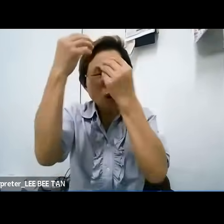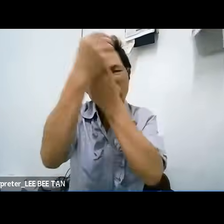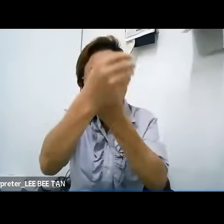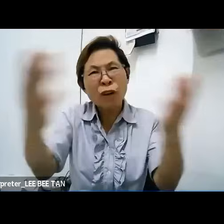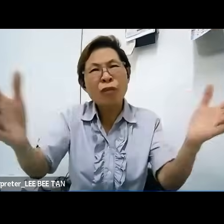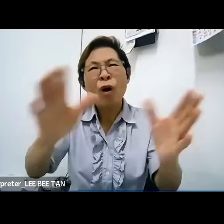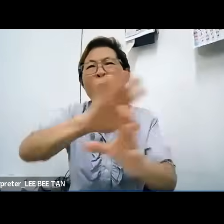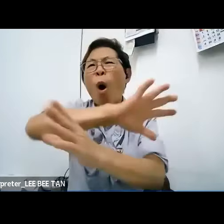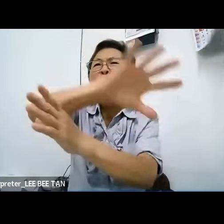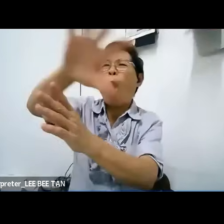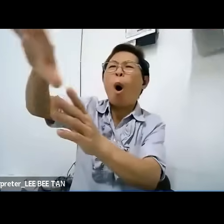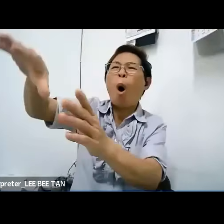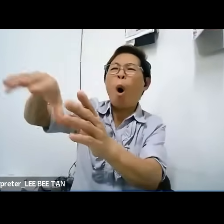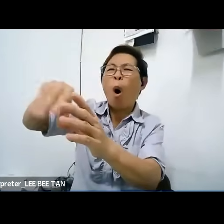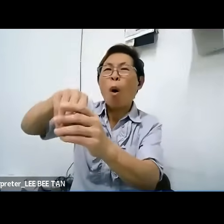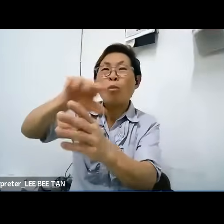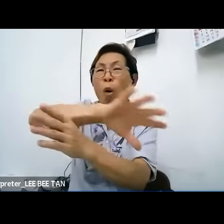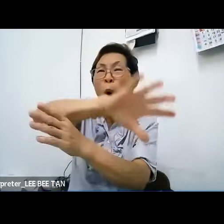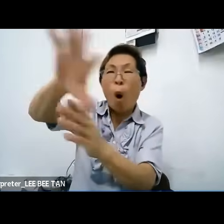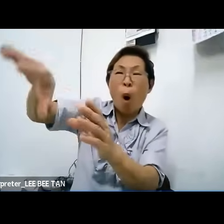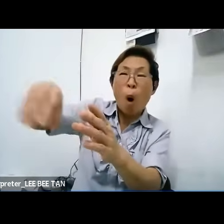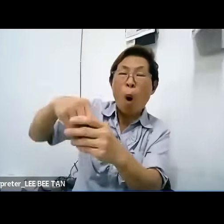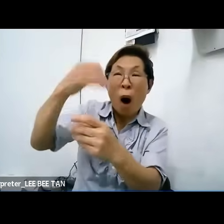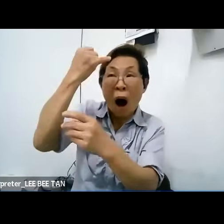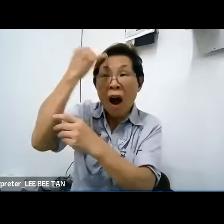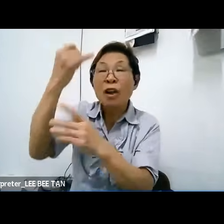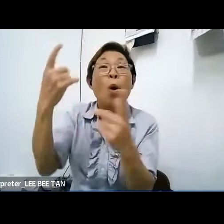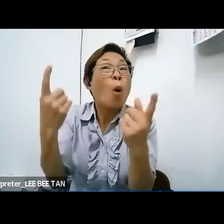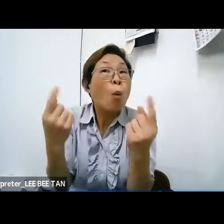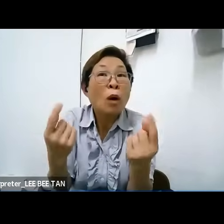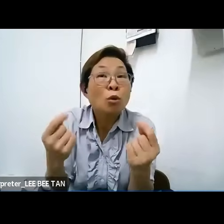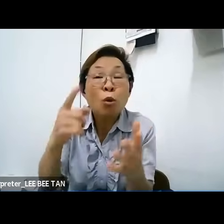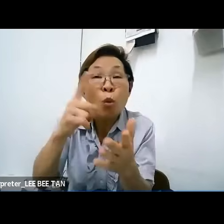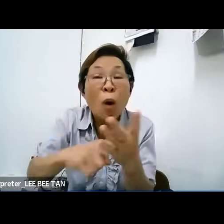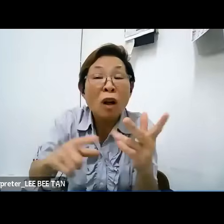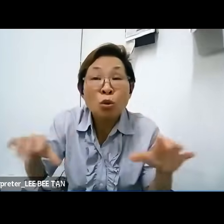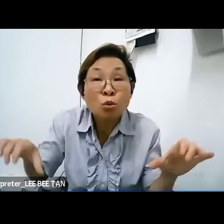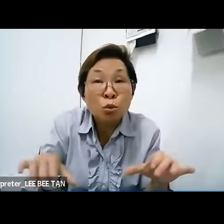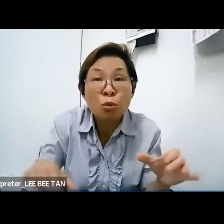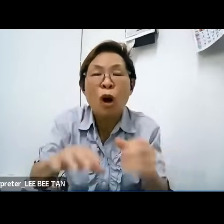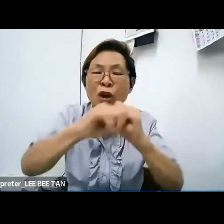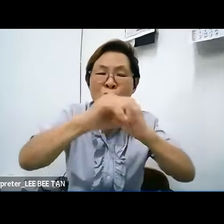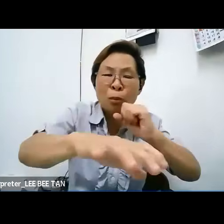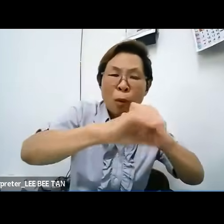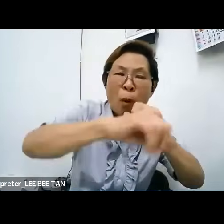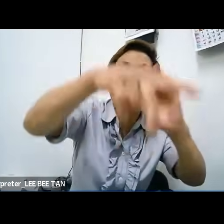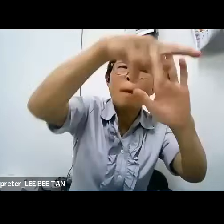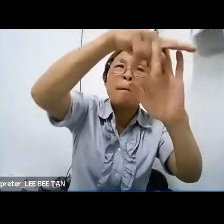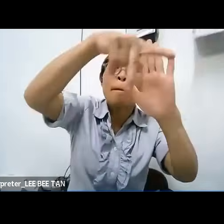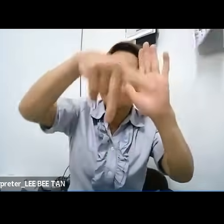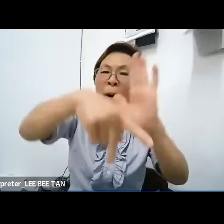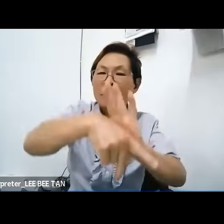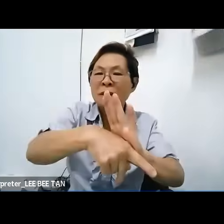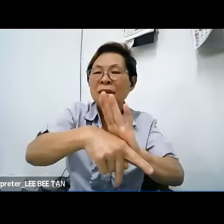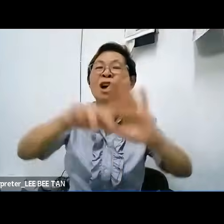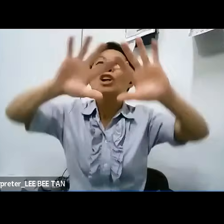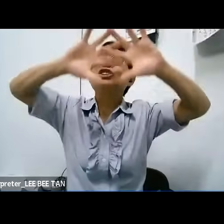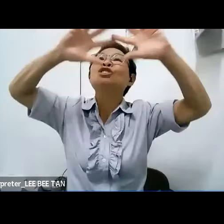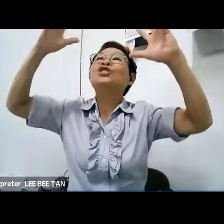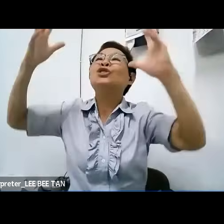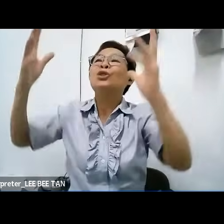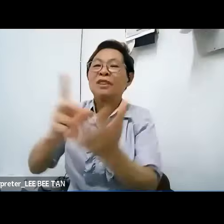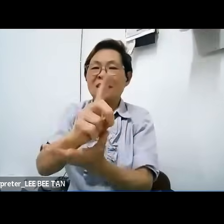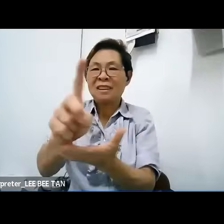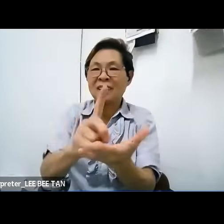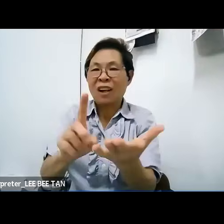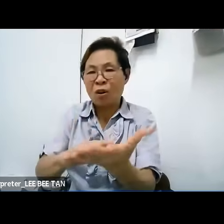comprehensive idea about what to do, which is to promote the principle of universal design of